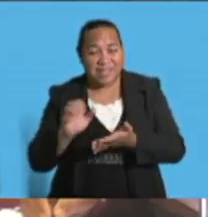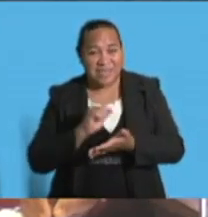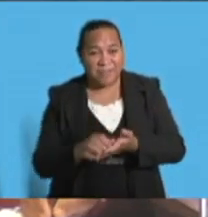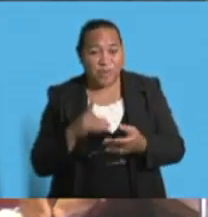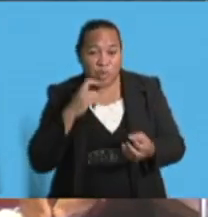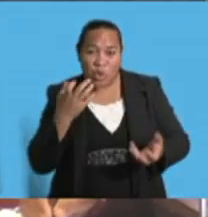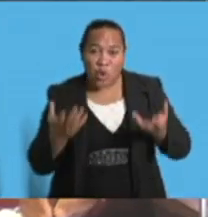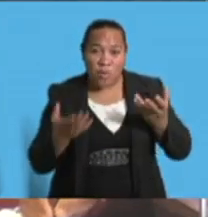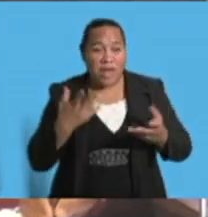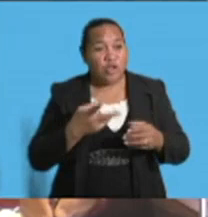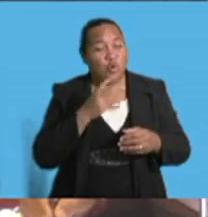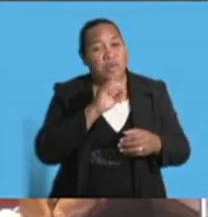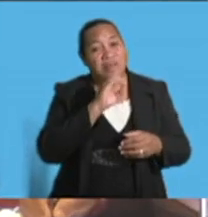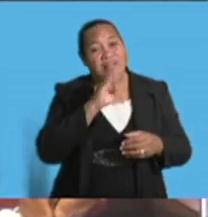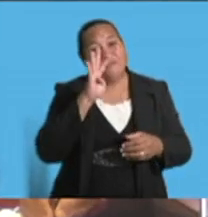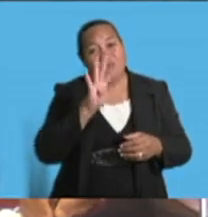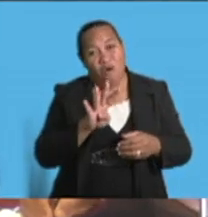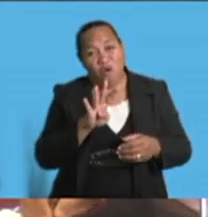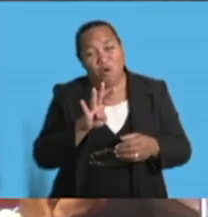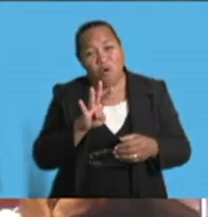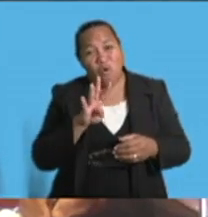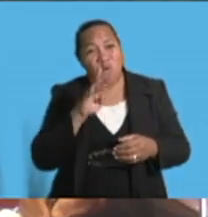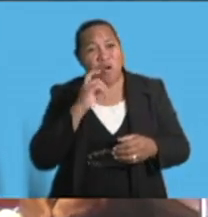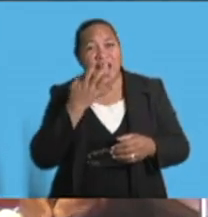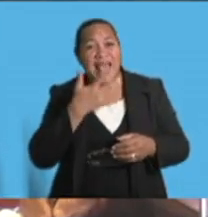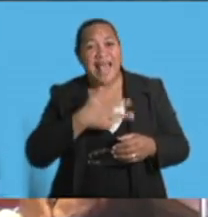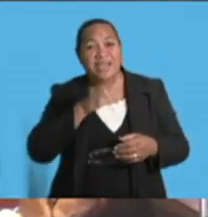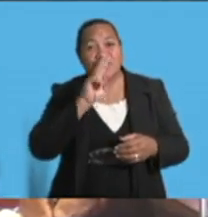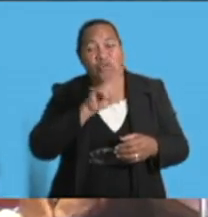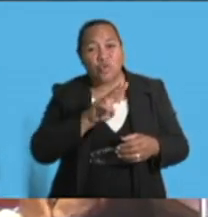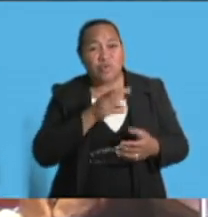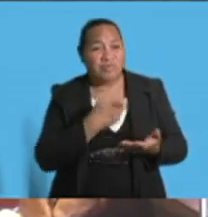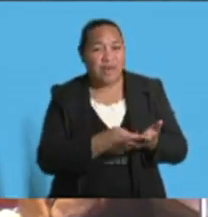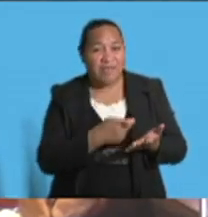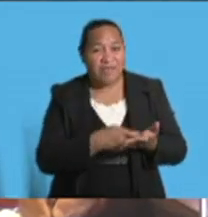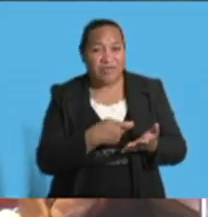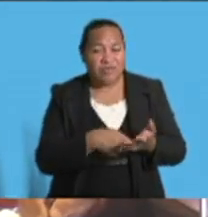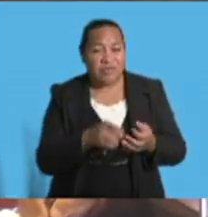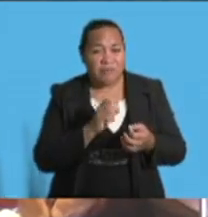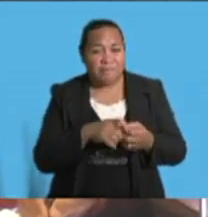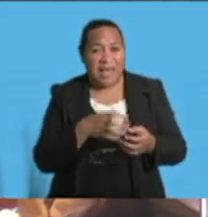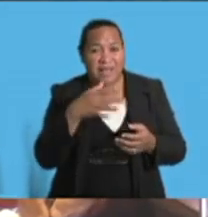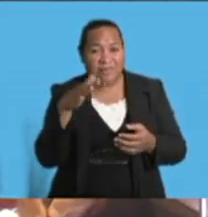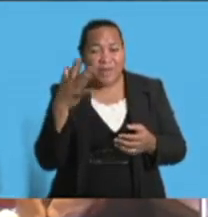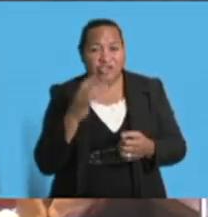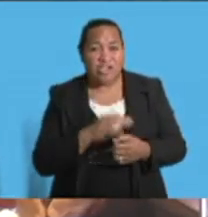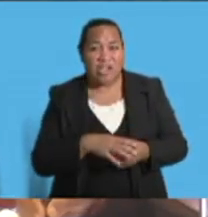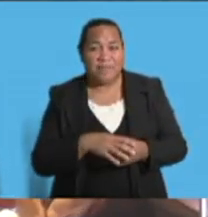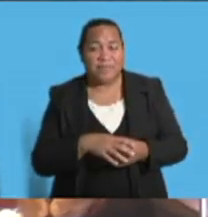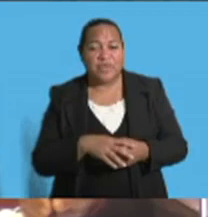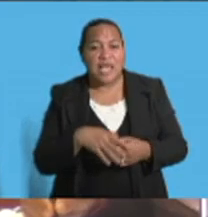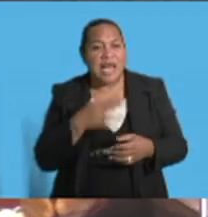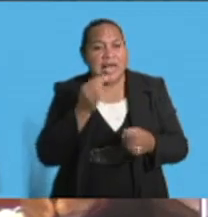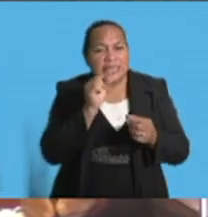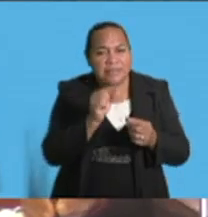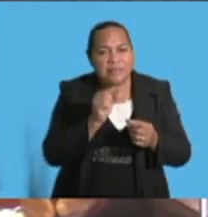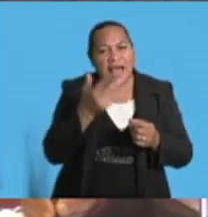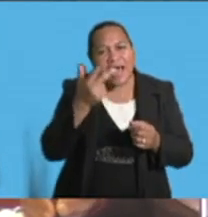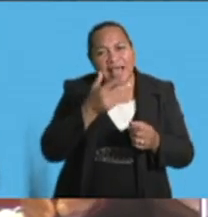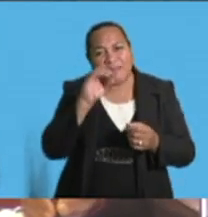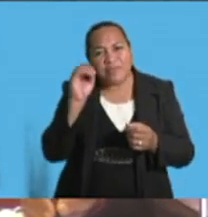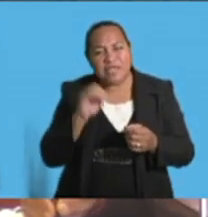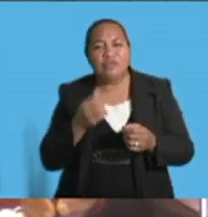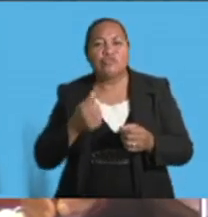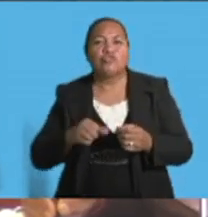this to 2004, when a massive 82% of the revenue was used in operational expenditure and a mere 18% was used for